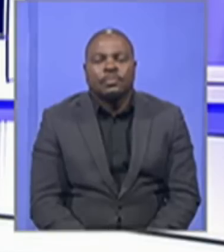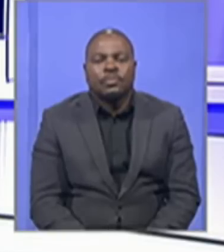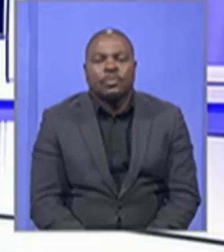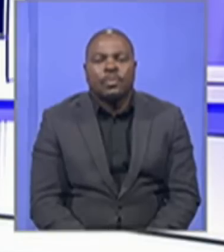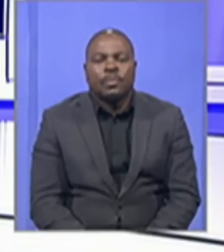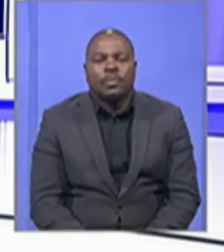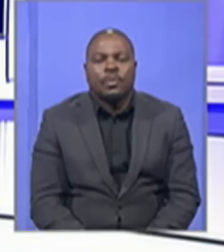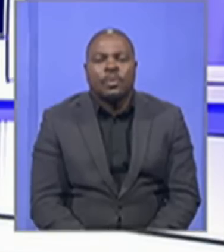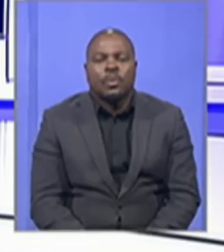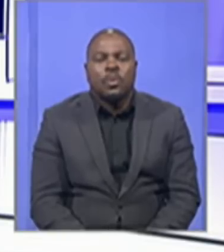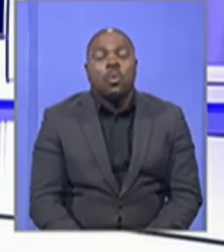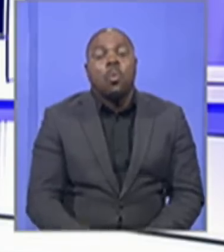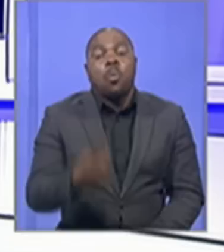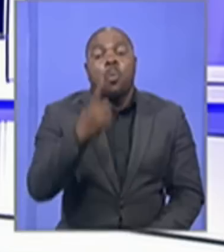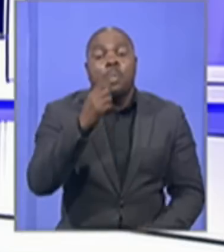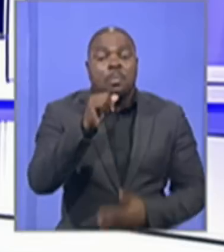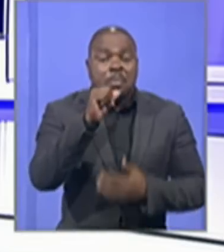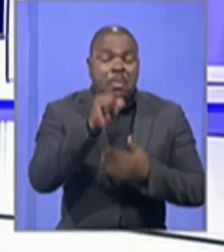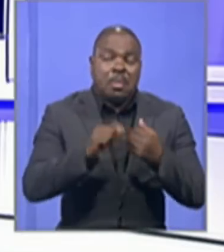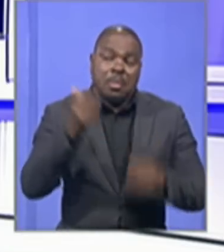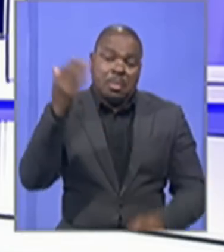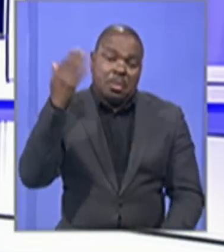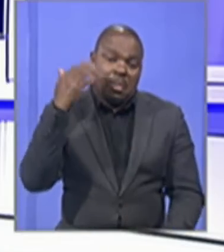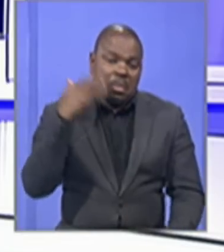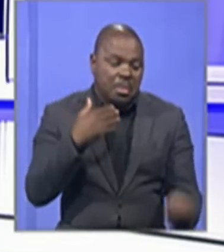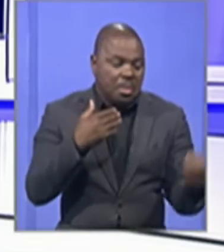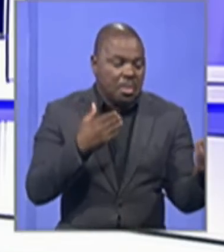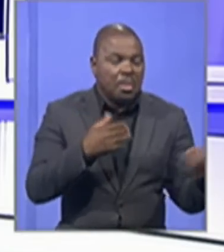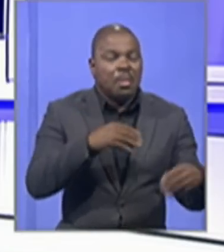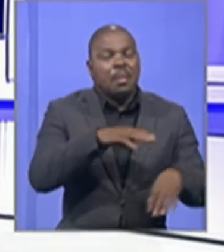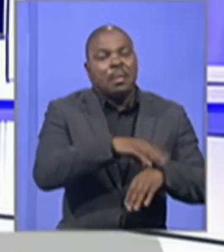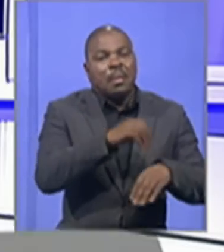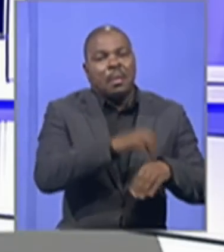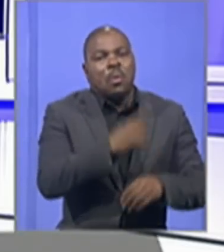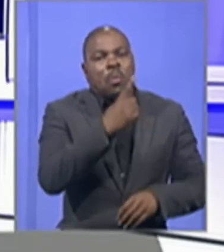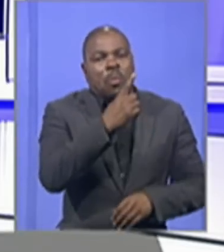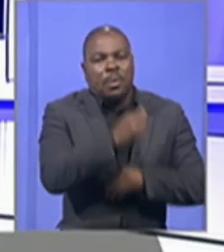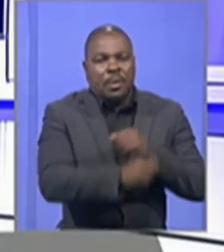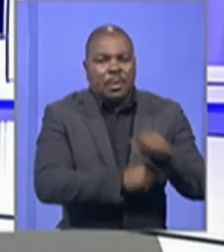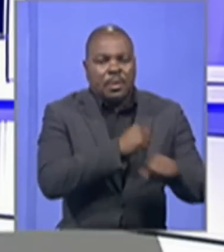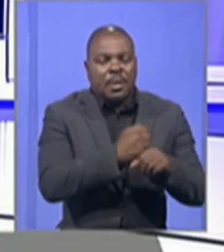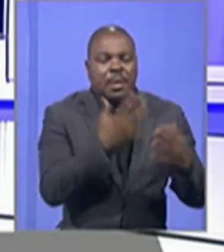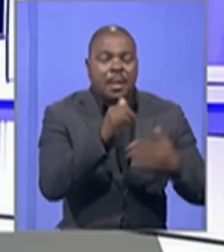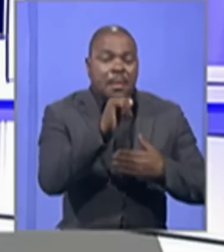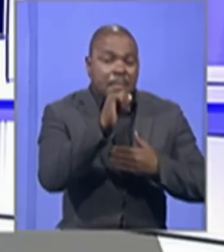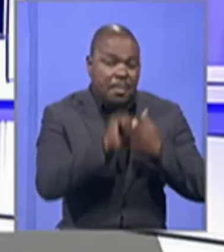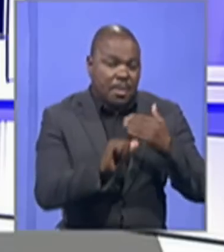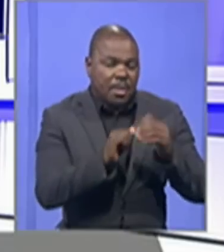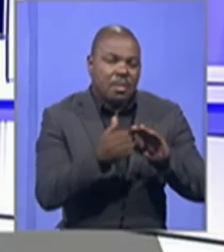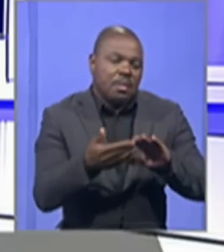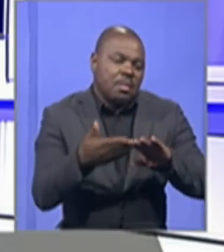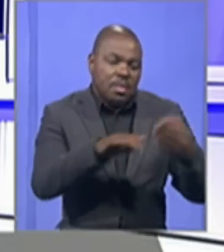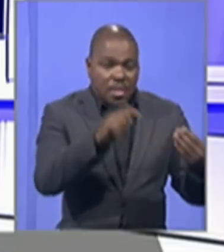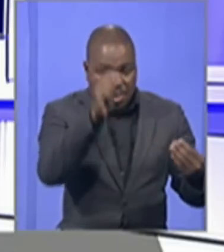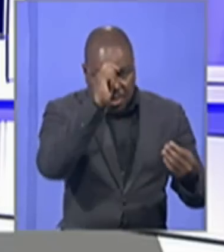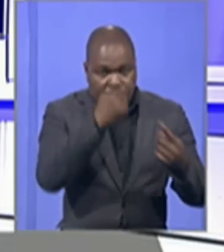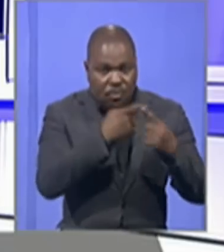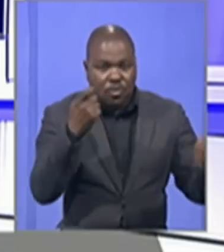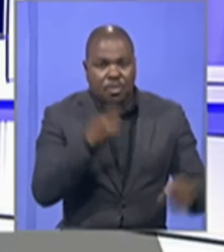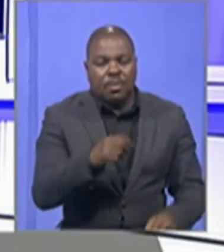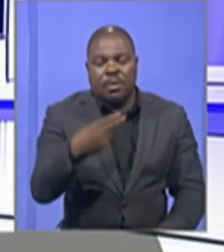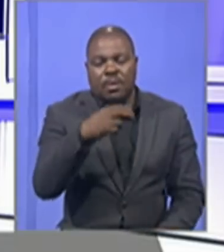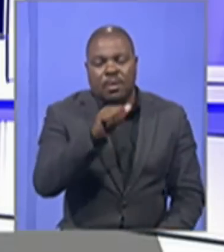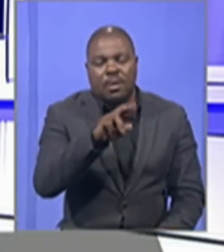E se e le kgwedi jwale moshanyana ya nang le selemo le dikgwedi tse 9 a hlokahetse sepetleleng sa Hartswater se